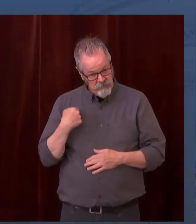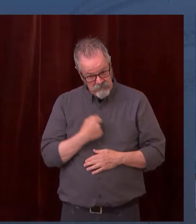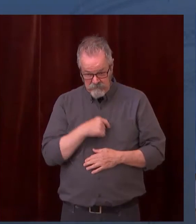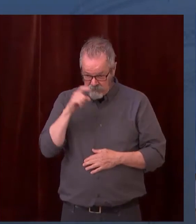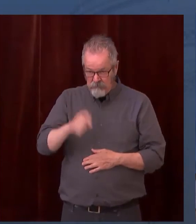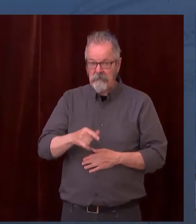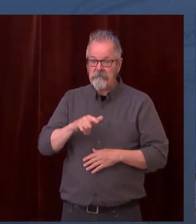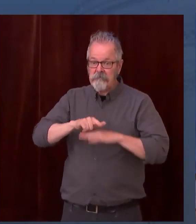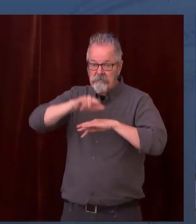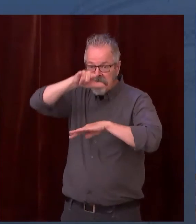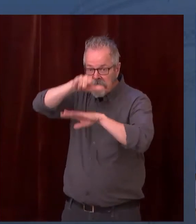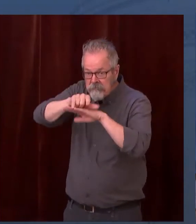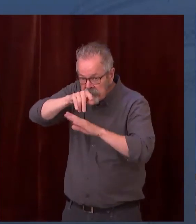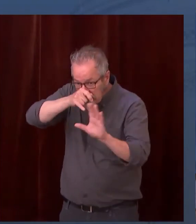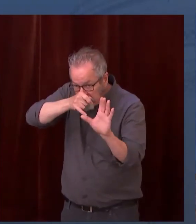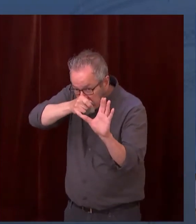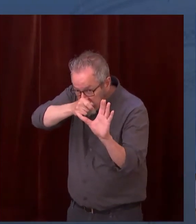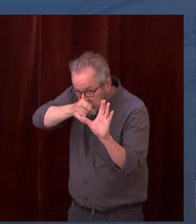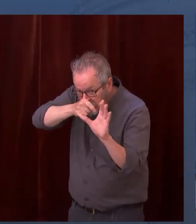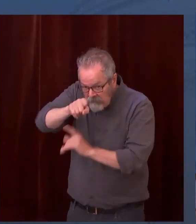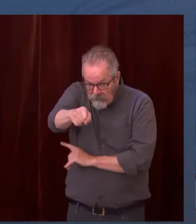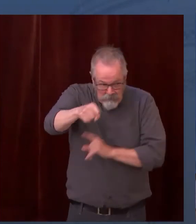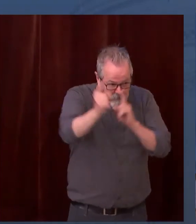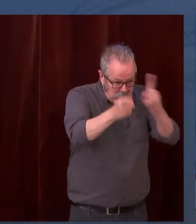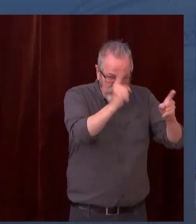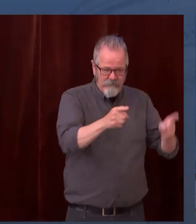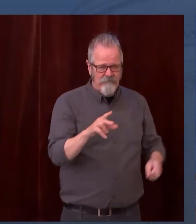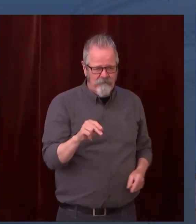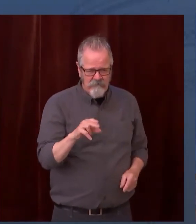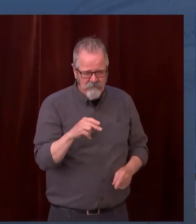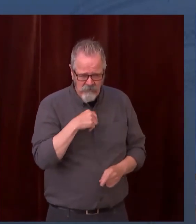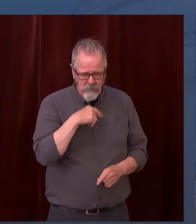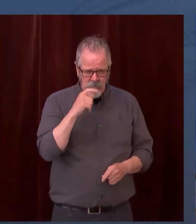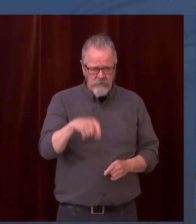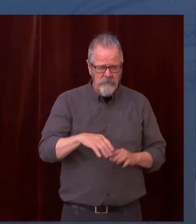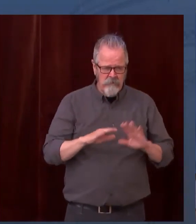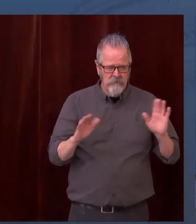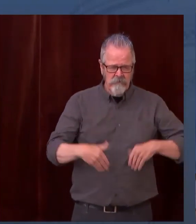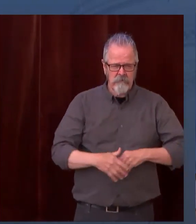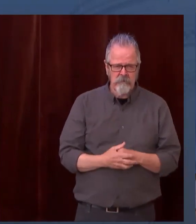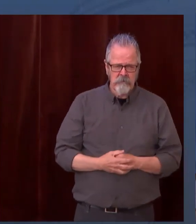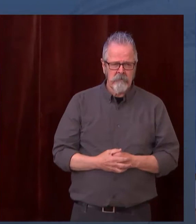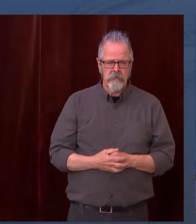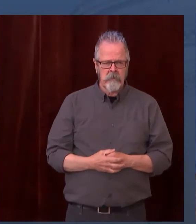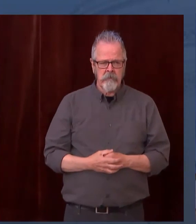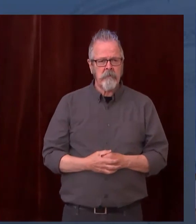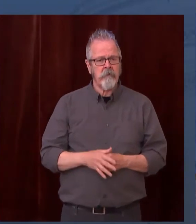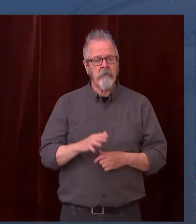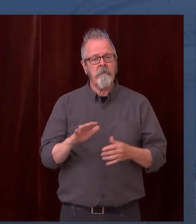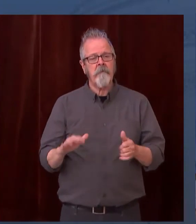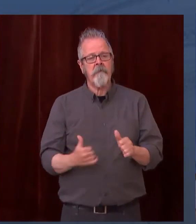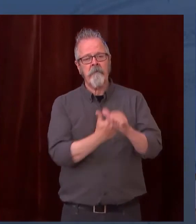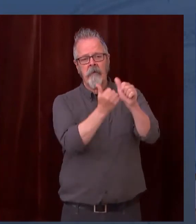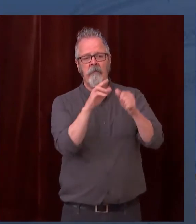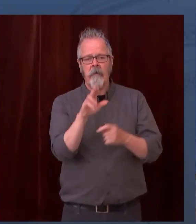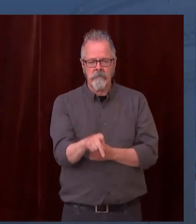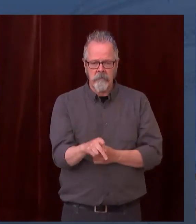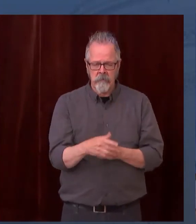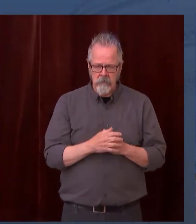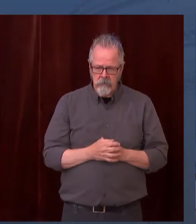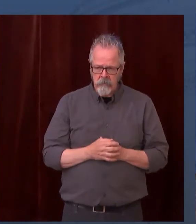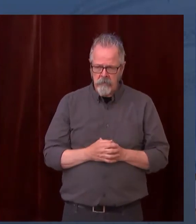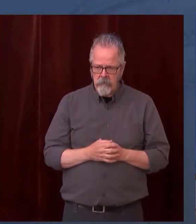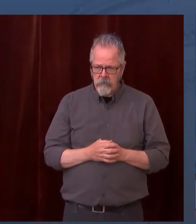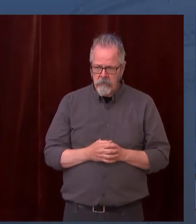Jerry, would you like to ask a follow-up? Well, I guess so. I mean, I think there is a concern out there by those businesses that are being